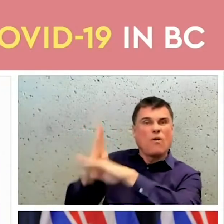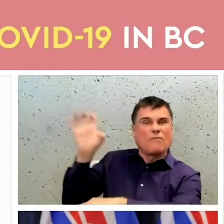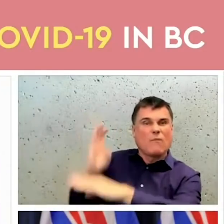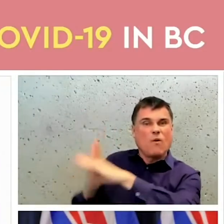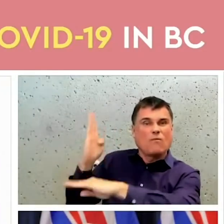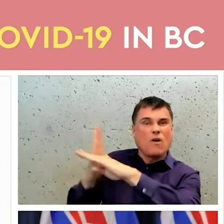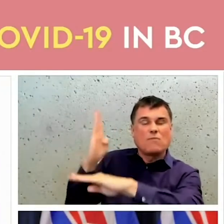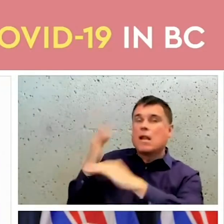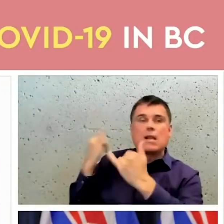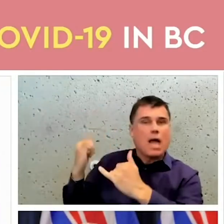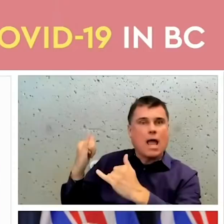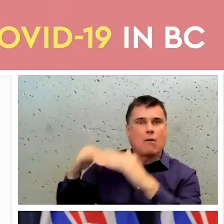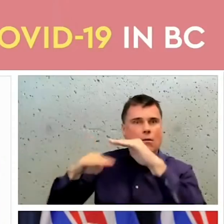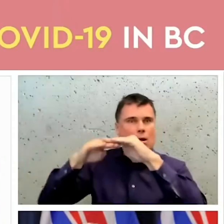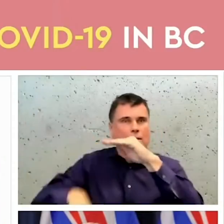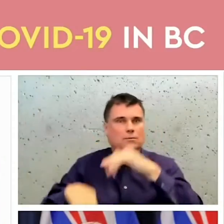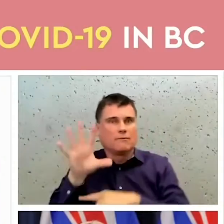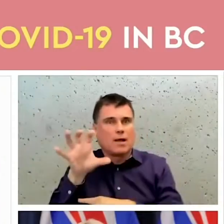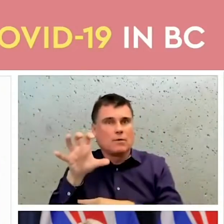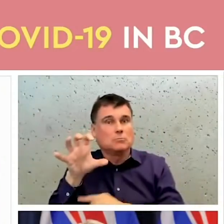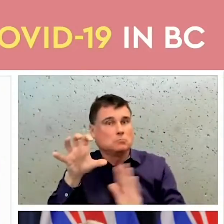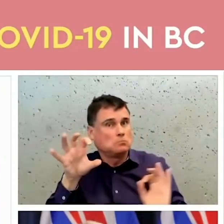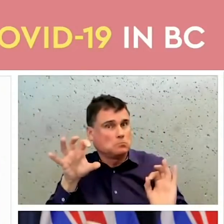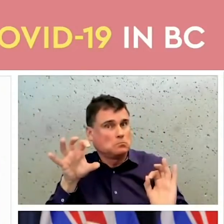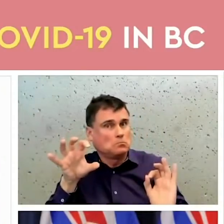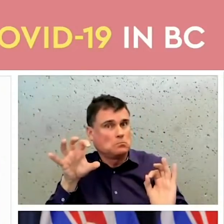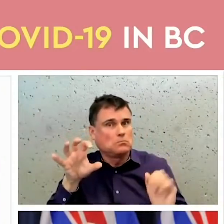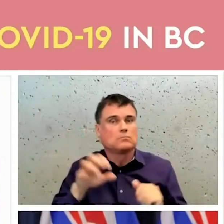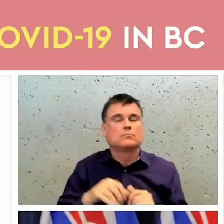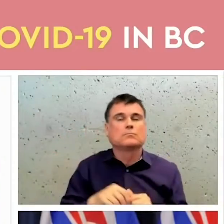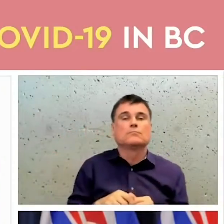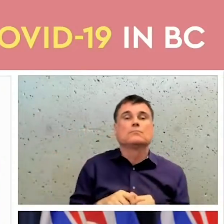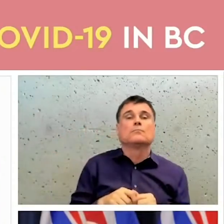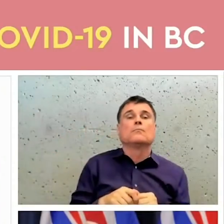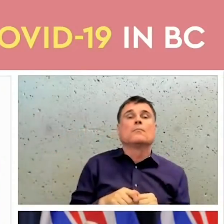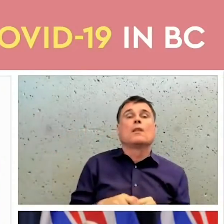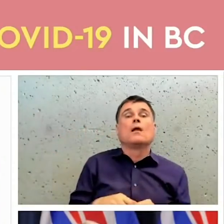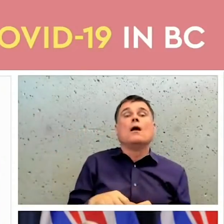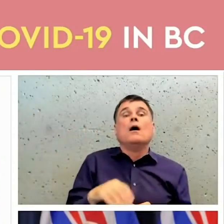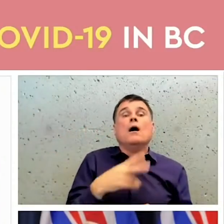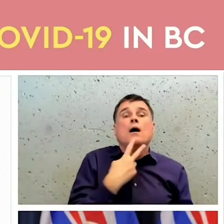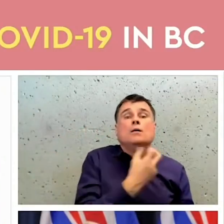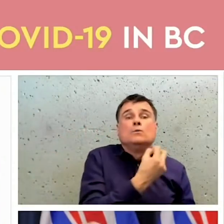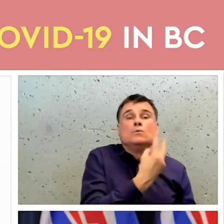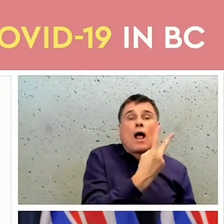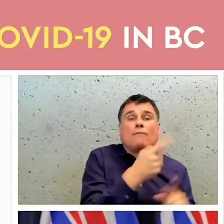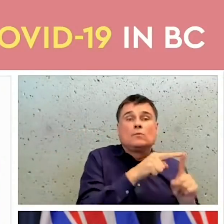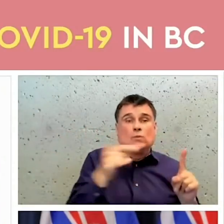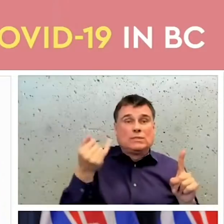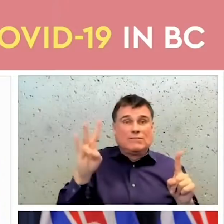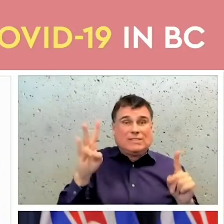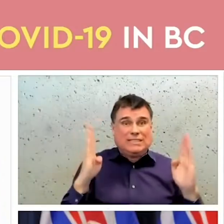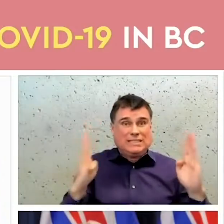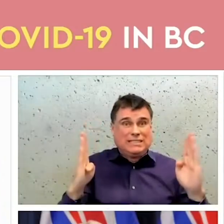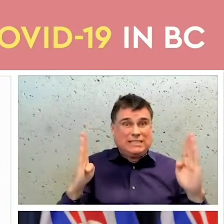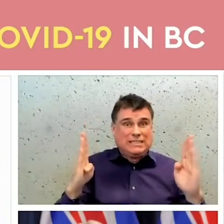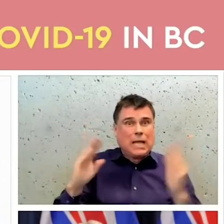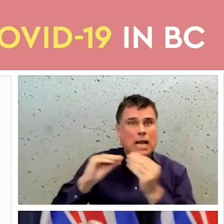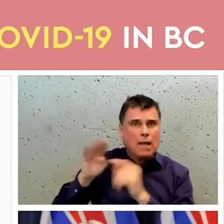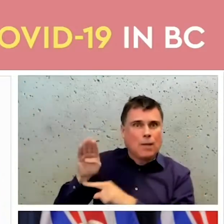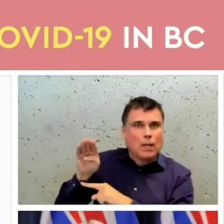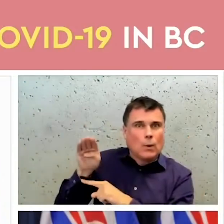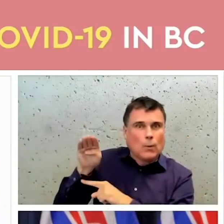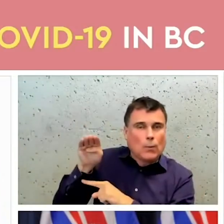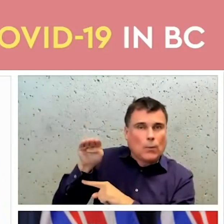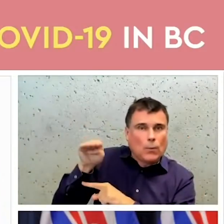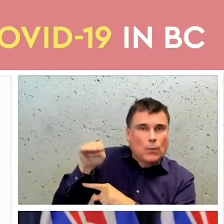lowing of the 12 to 17 age groups as well. And really importantly, in this week in November, between the 16th